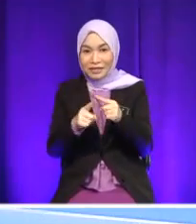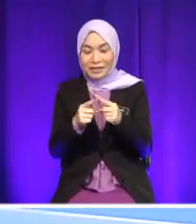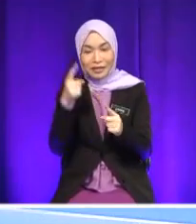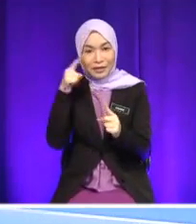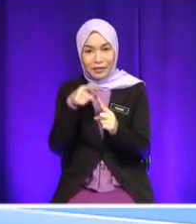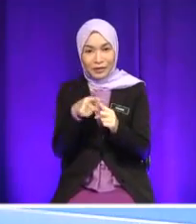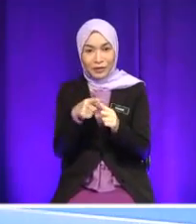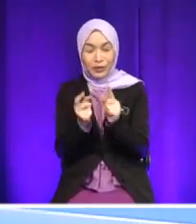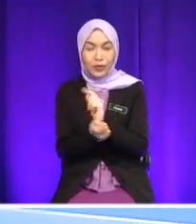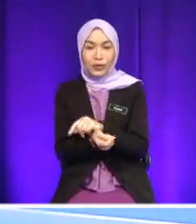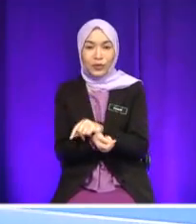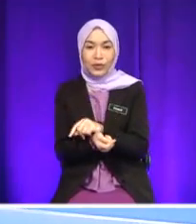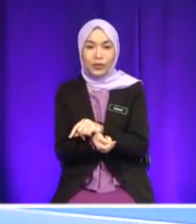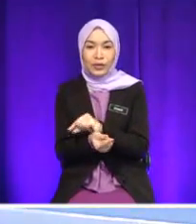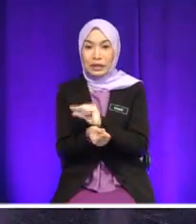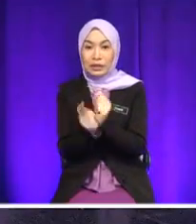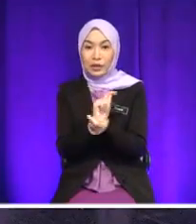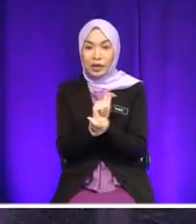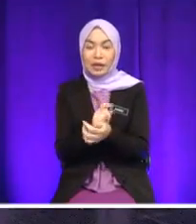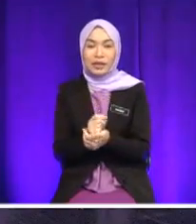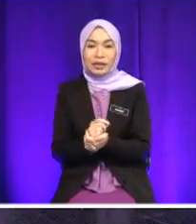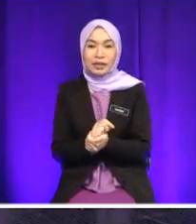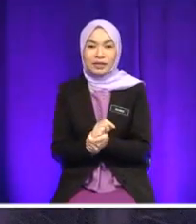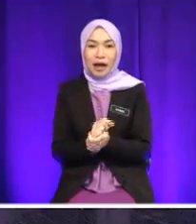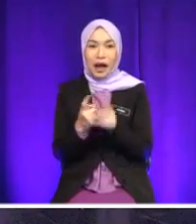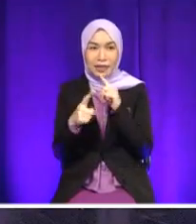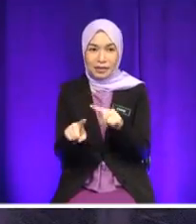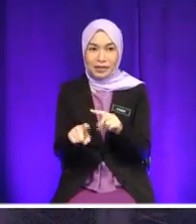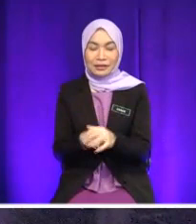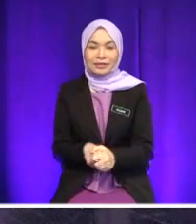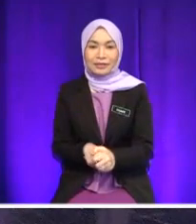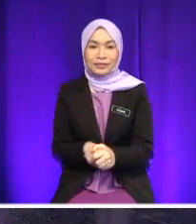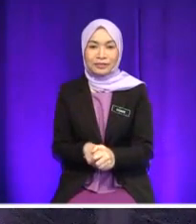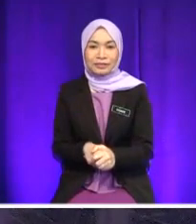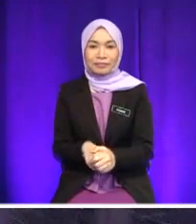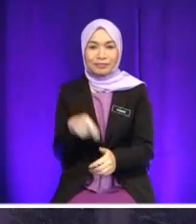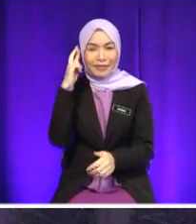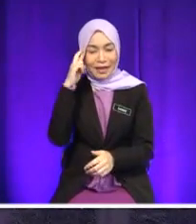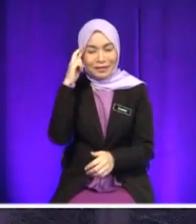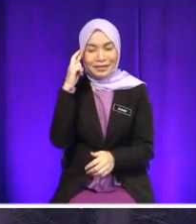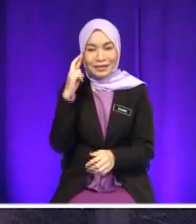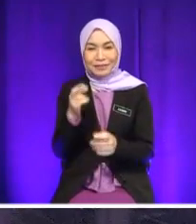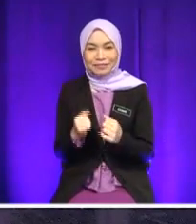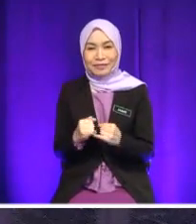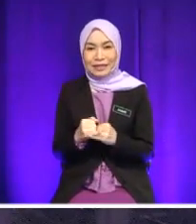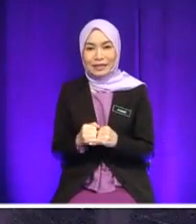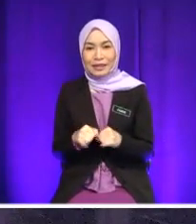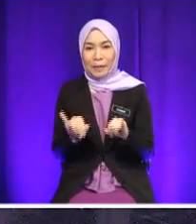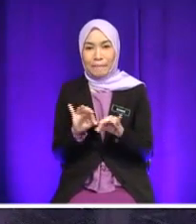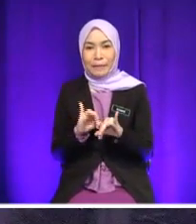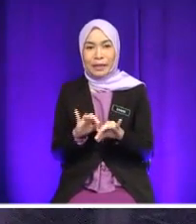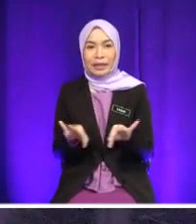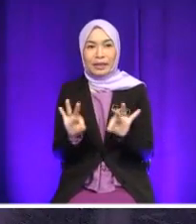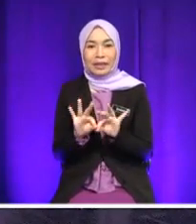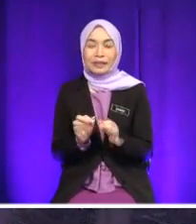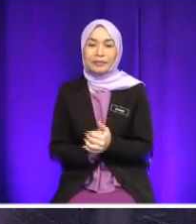that reason that they have provided, right? Yes. Yeah. The Alright. reason is very important. That's yes. right. Well done, everyone. And right now we're going to take a short break. Back to you after